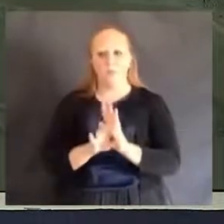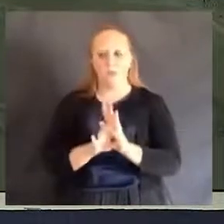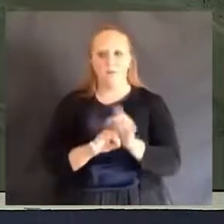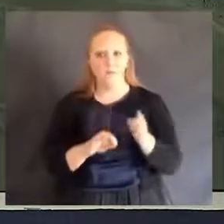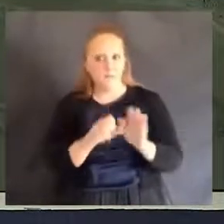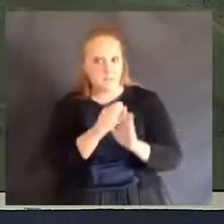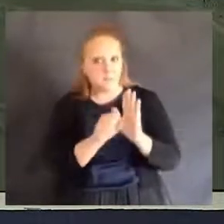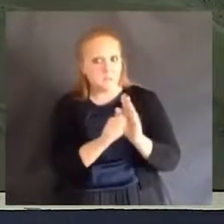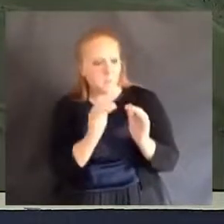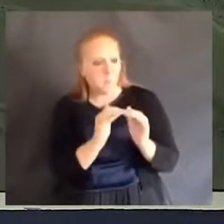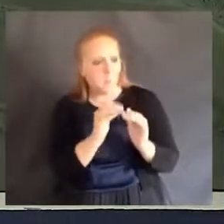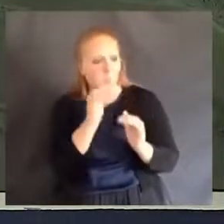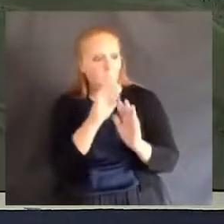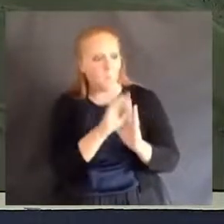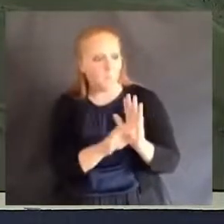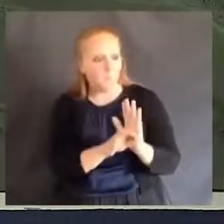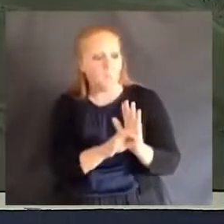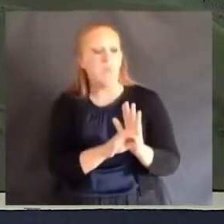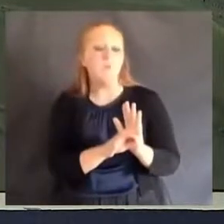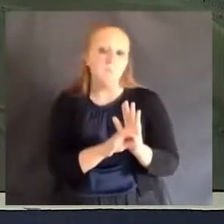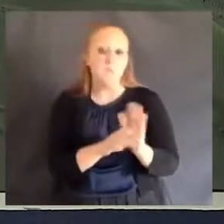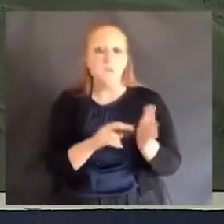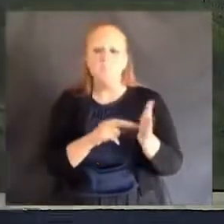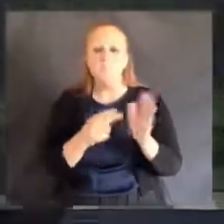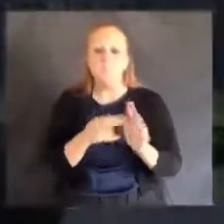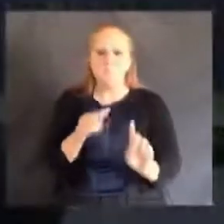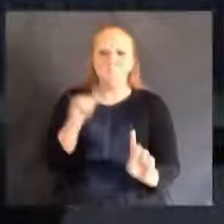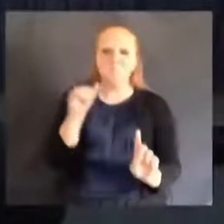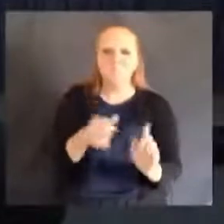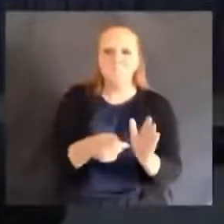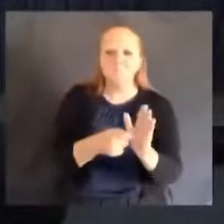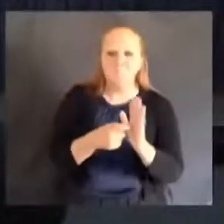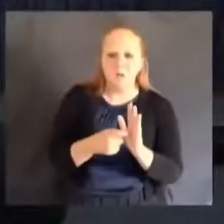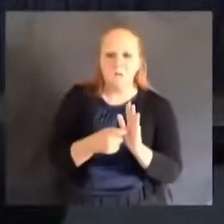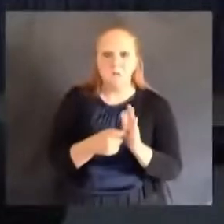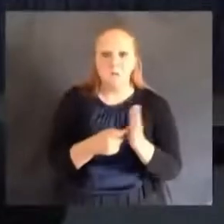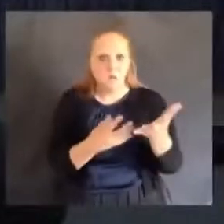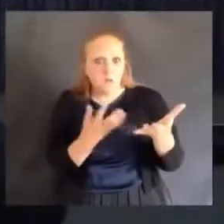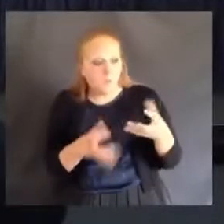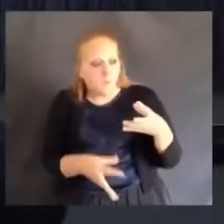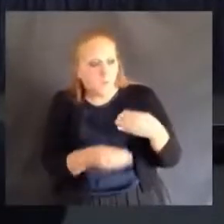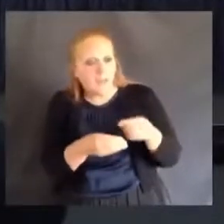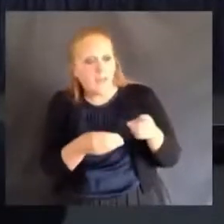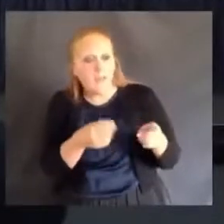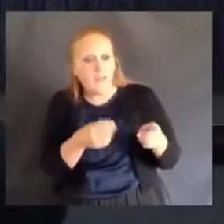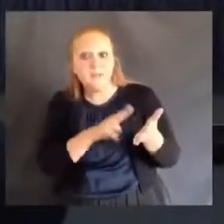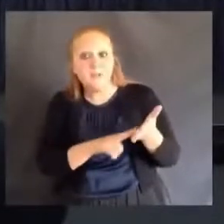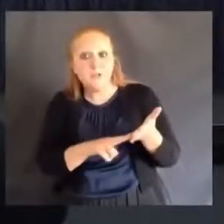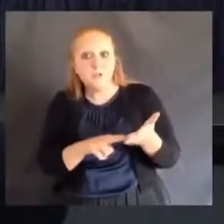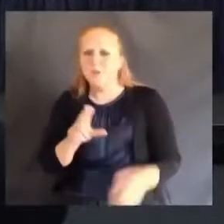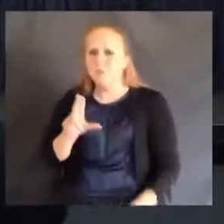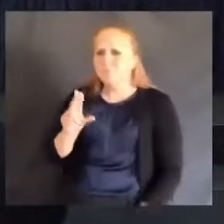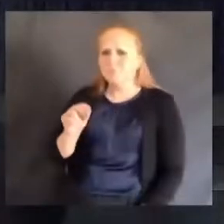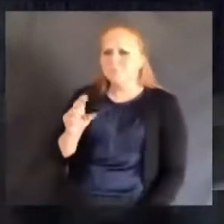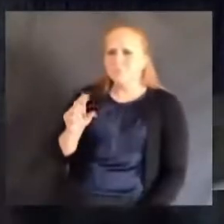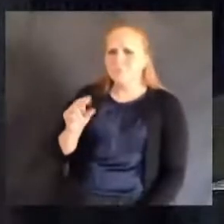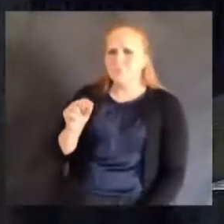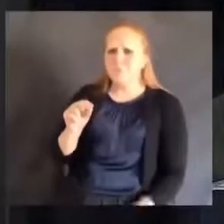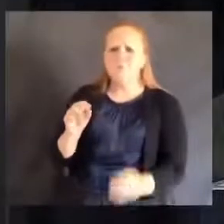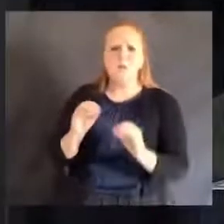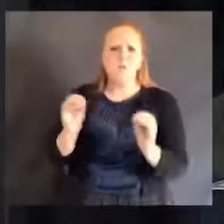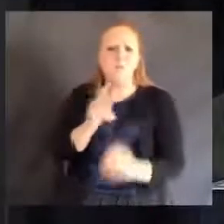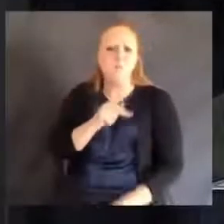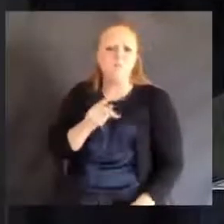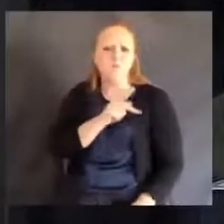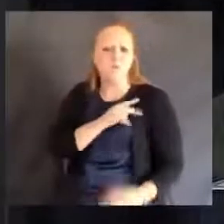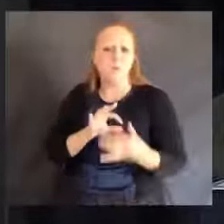but I understand his point, and we're looking at it. Did you want to make a No, comment? I would just add on top of that, as the governor said, there's nothing personal about this. And there are certain states, like,